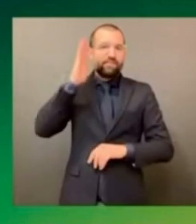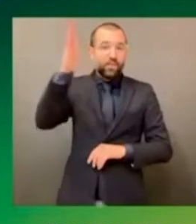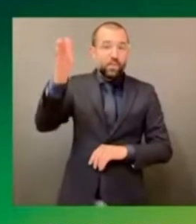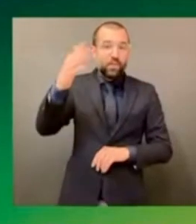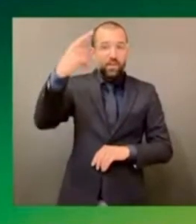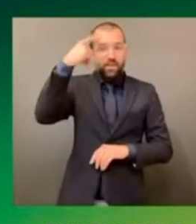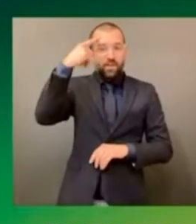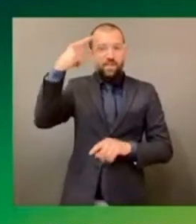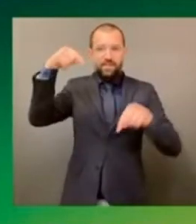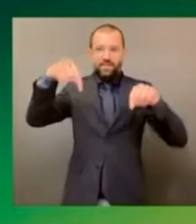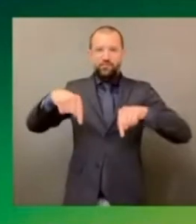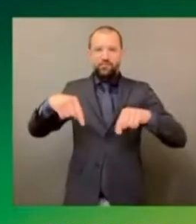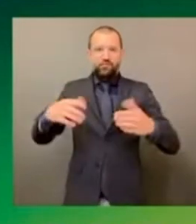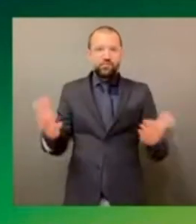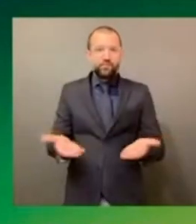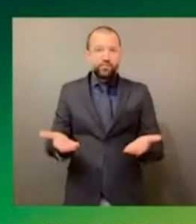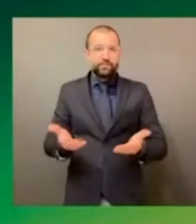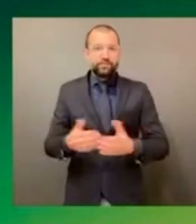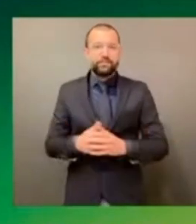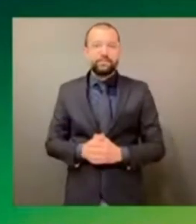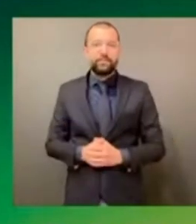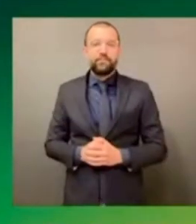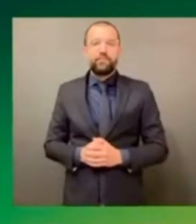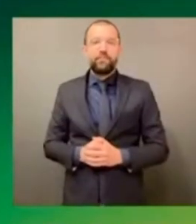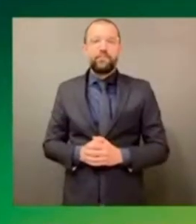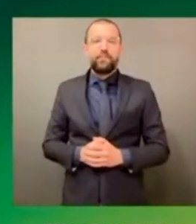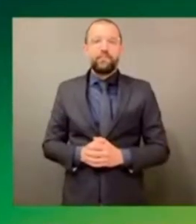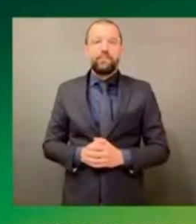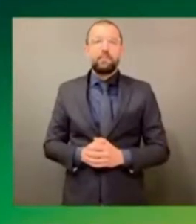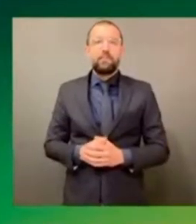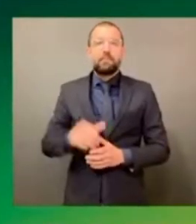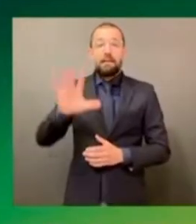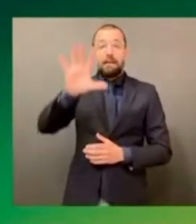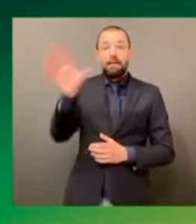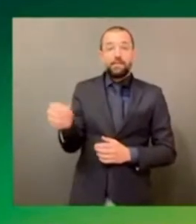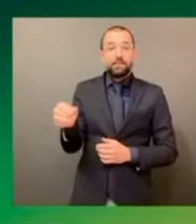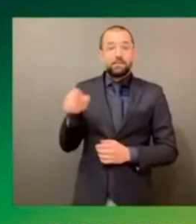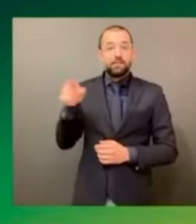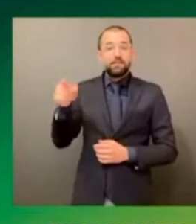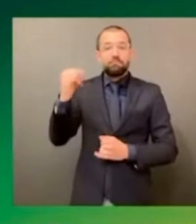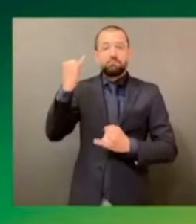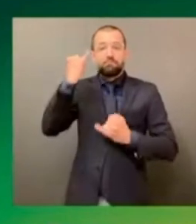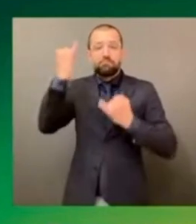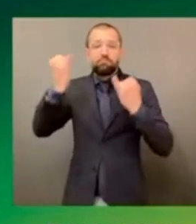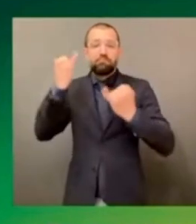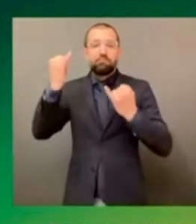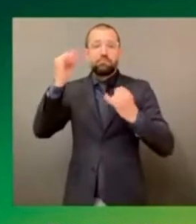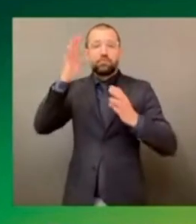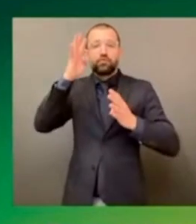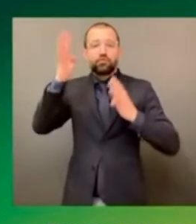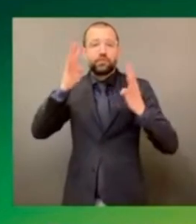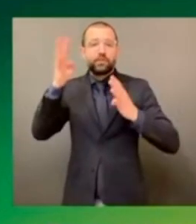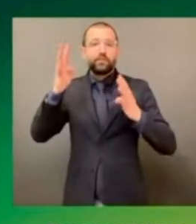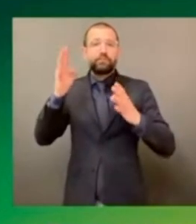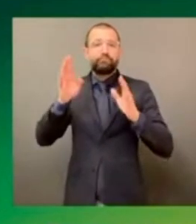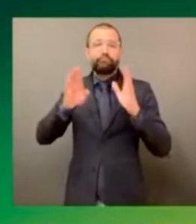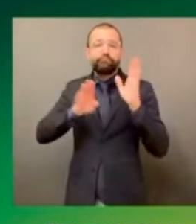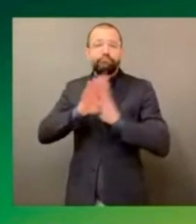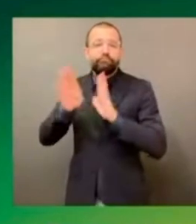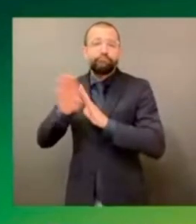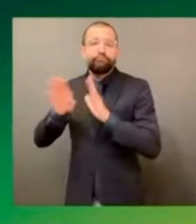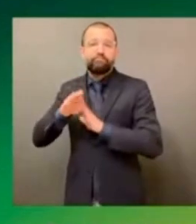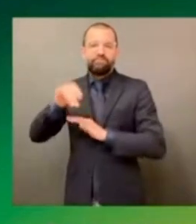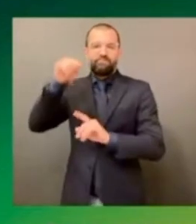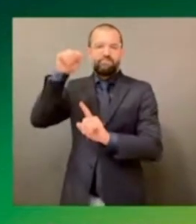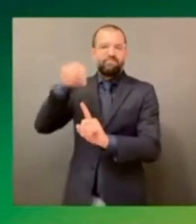And with that then, African ideas and innovations will shape the